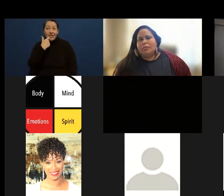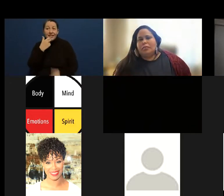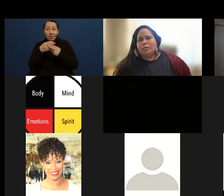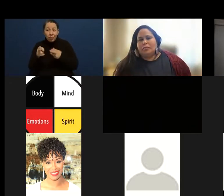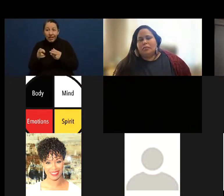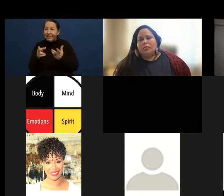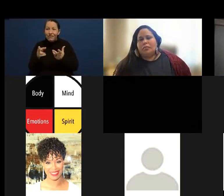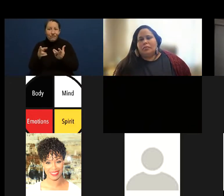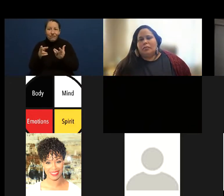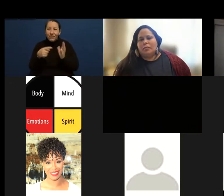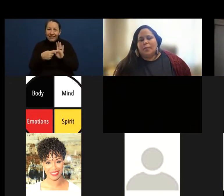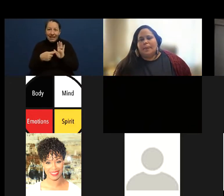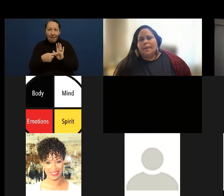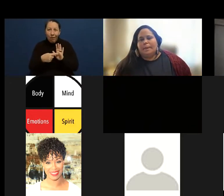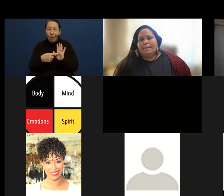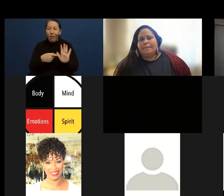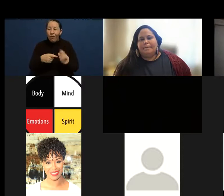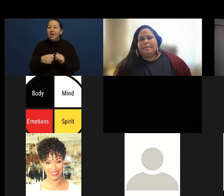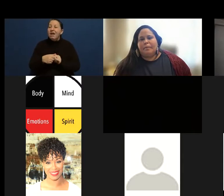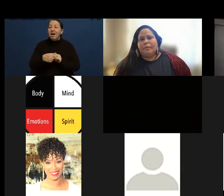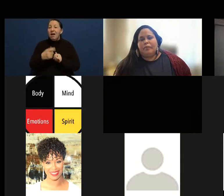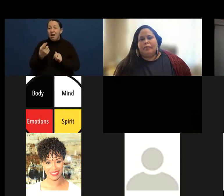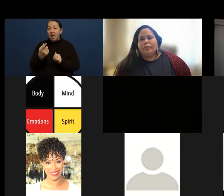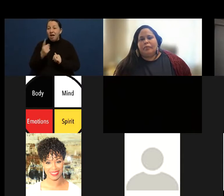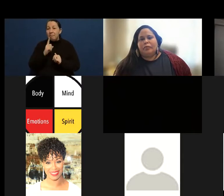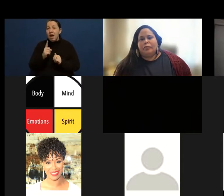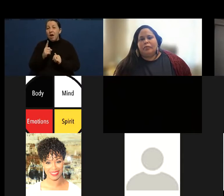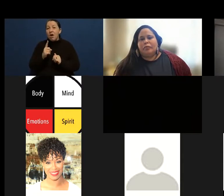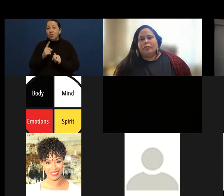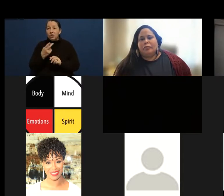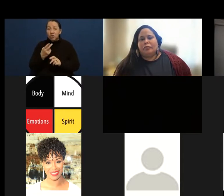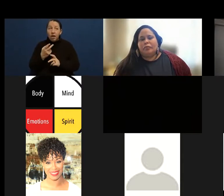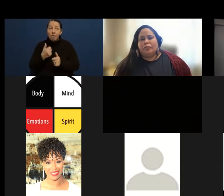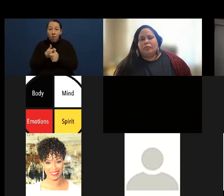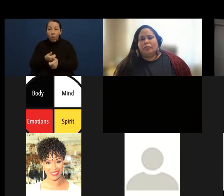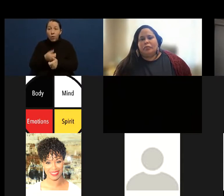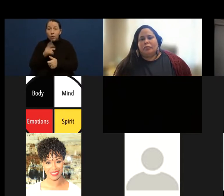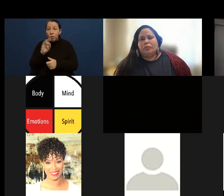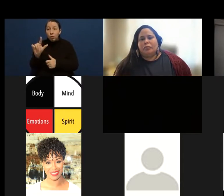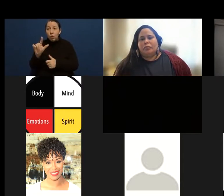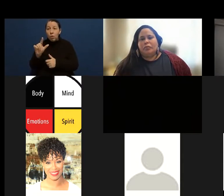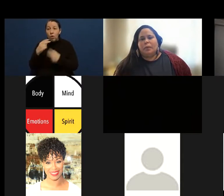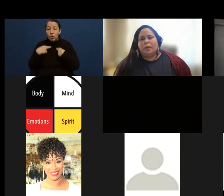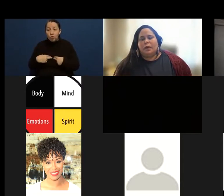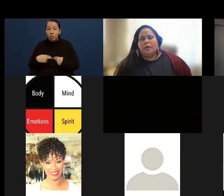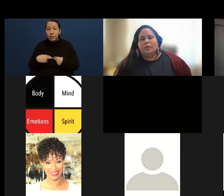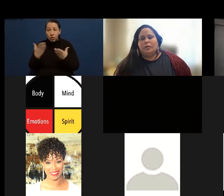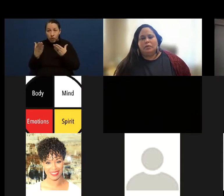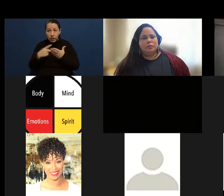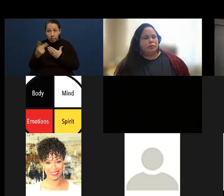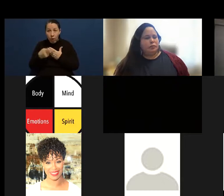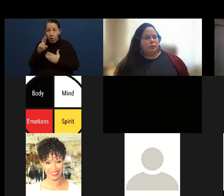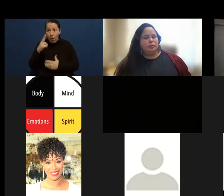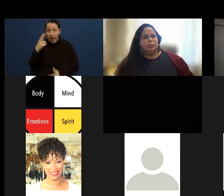example. So I'm going through the Rural Human Services Program, RHS, up at Fairbanks, and we